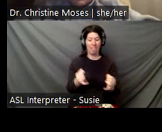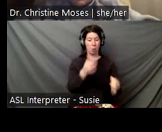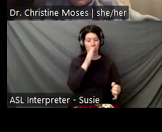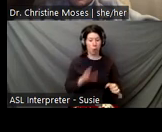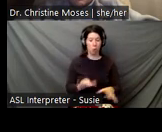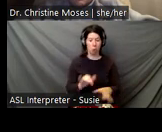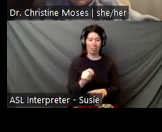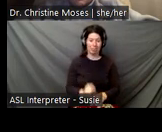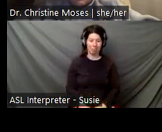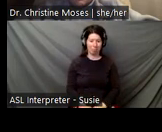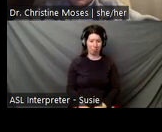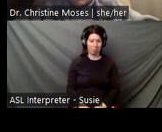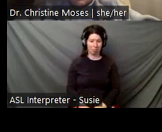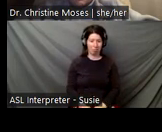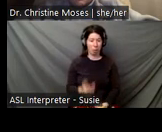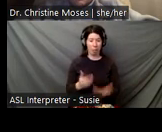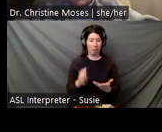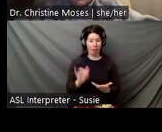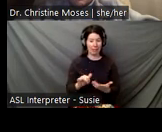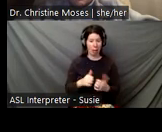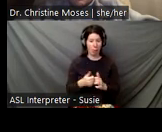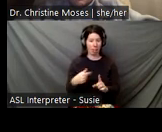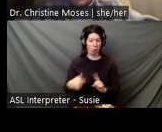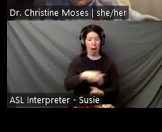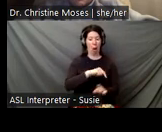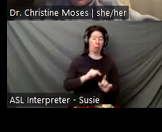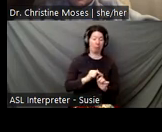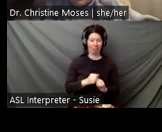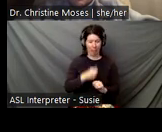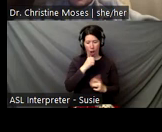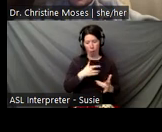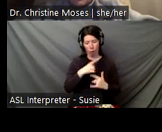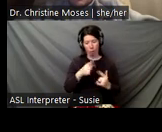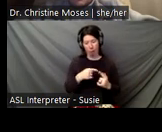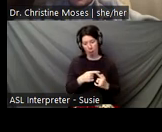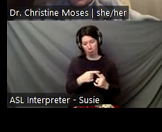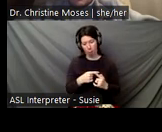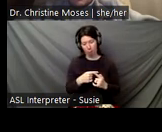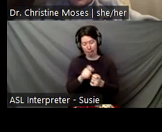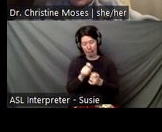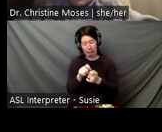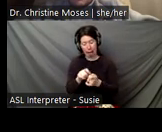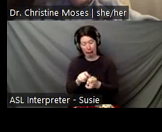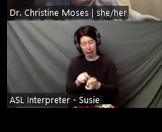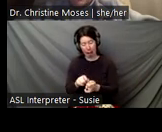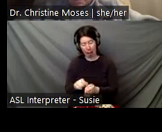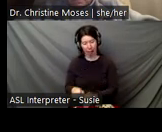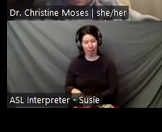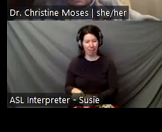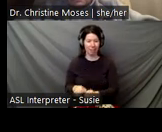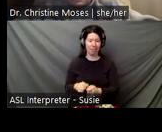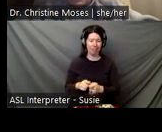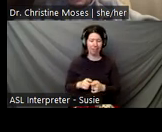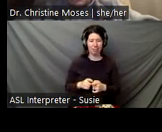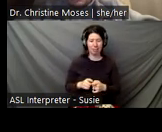it. So that might be a way to get our way to get around this and not have to worry about the finer details of exactly